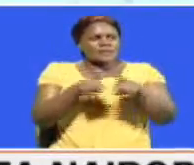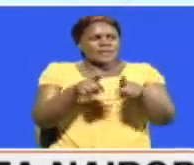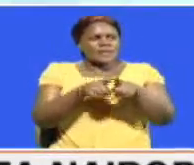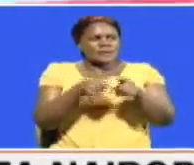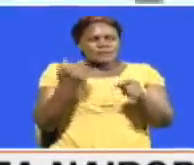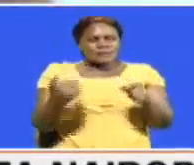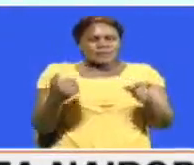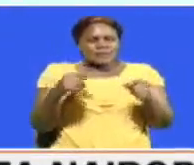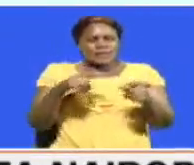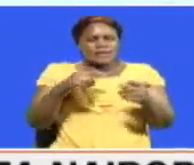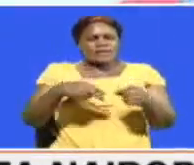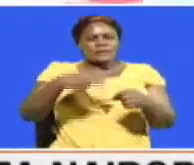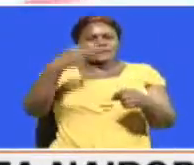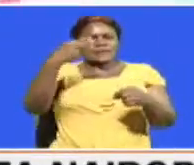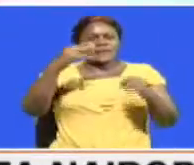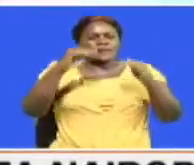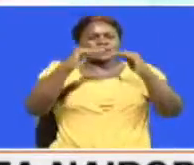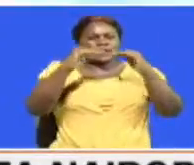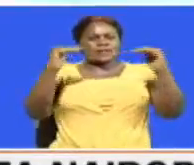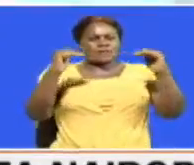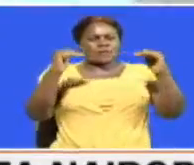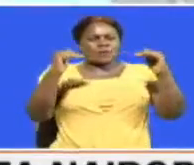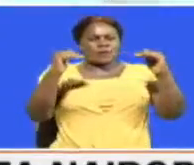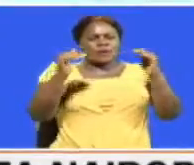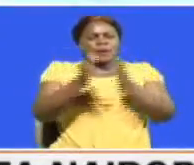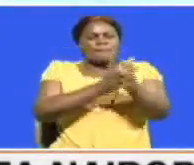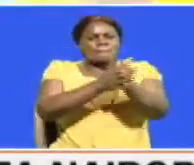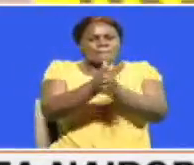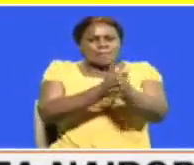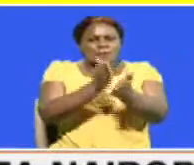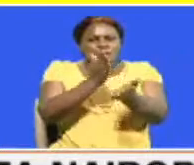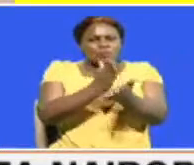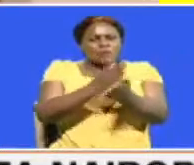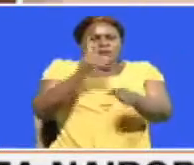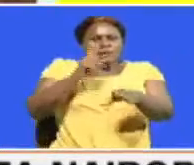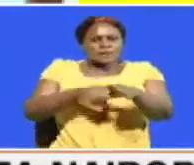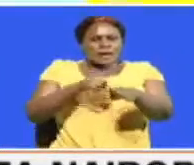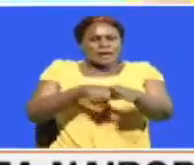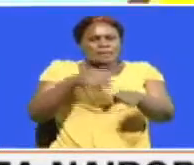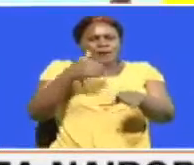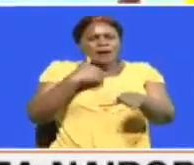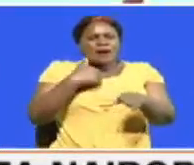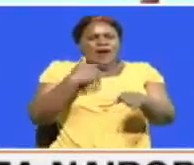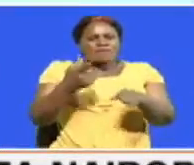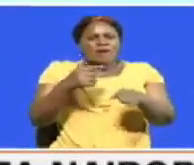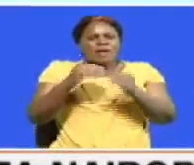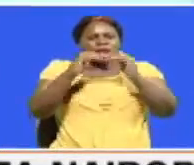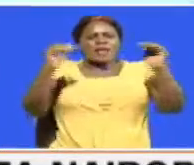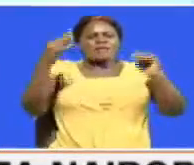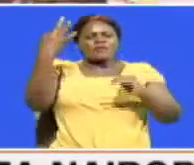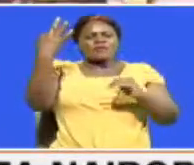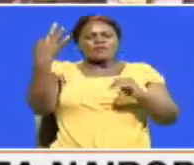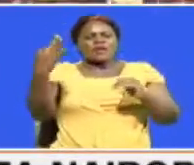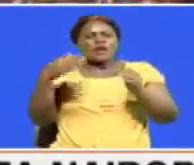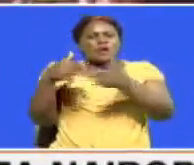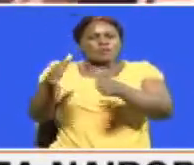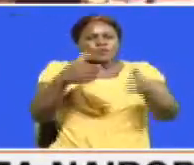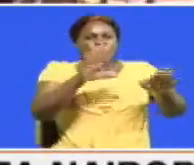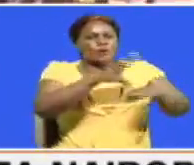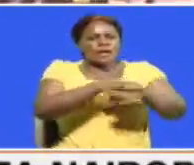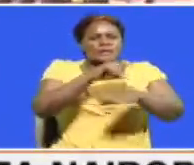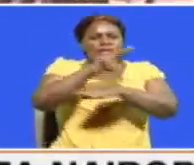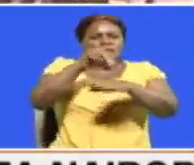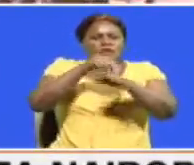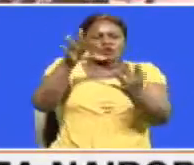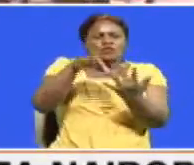are pushing the next level, level 3, so it's very exciting. And you know, once we have kids in level, swimmers in level 3, it means chances of getting